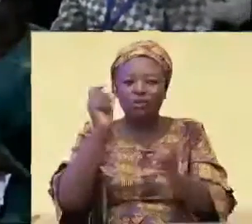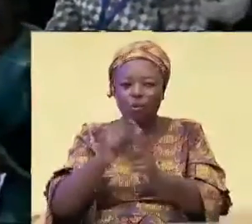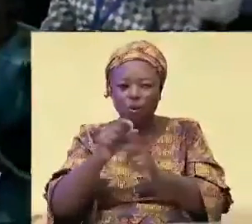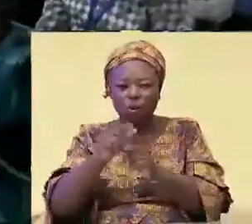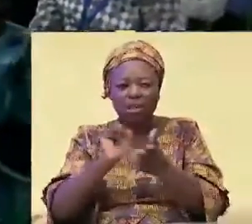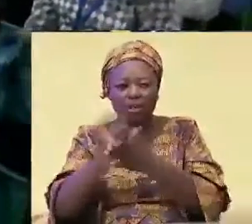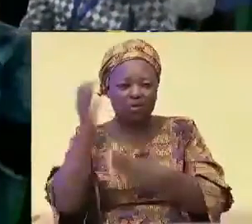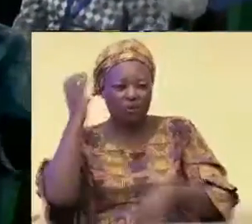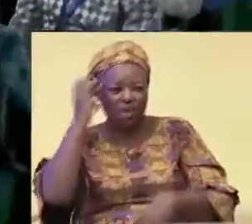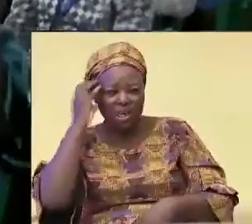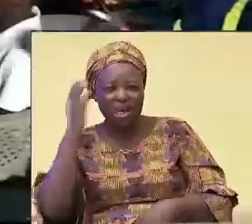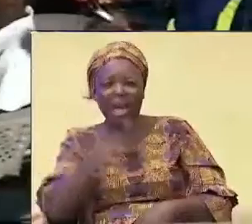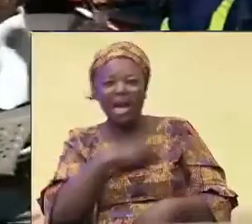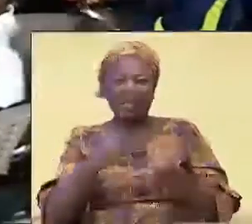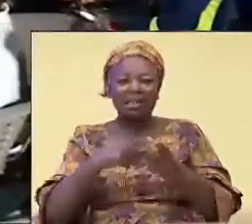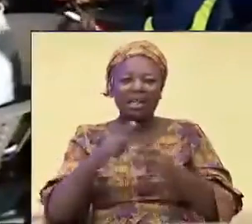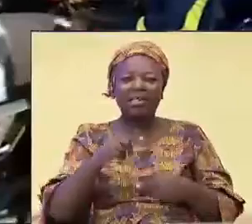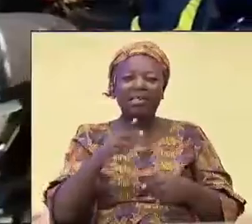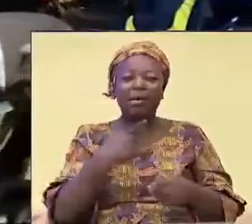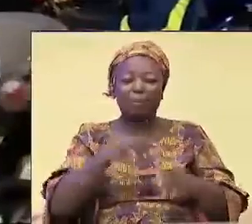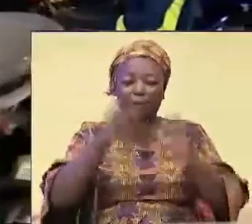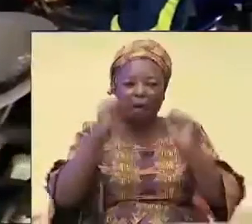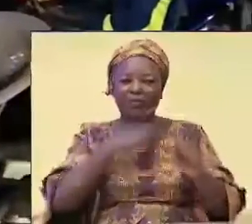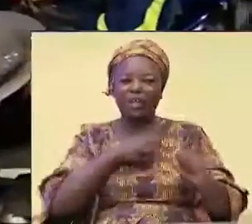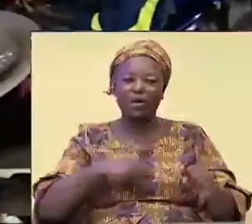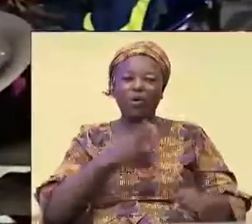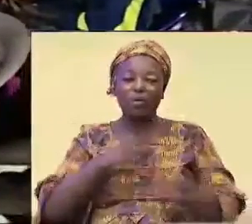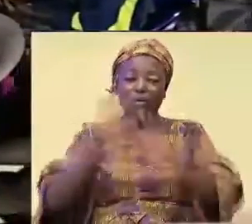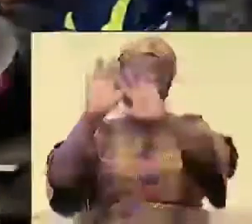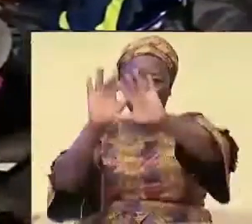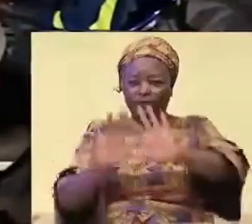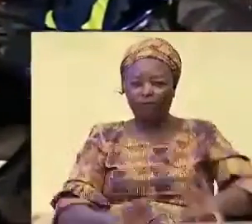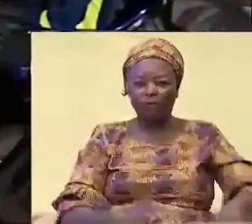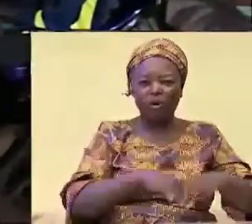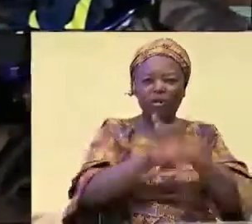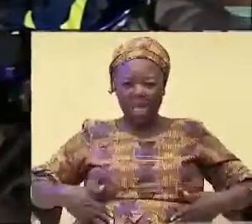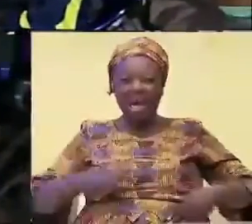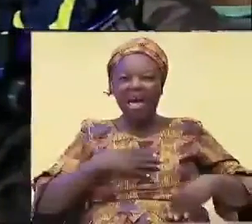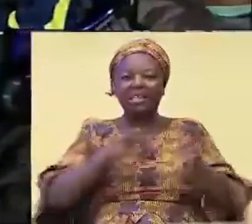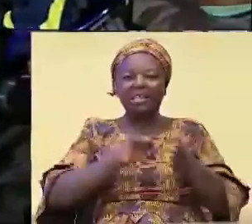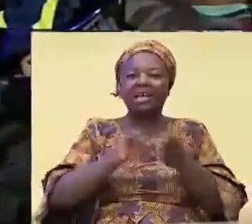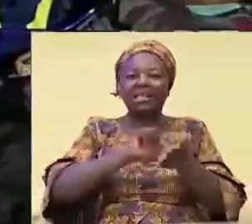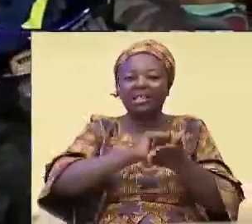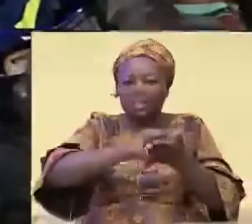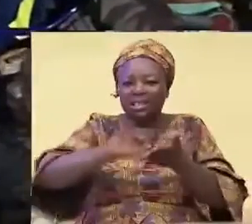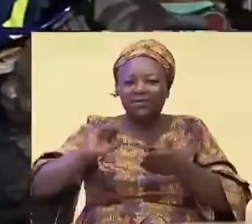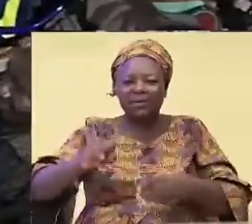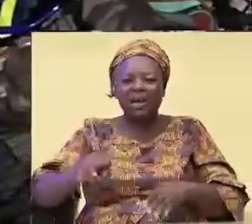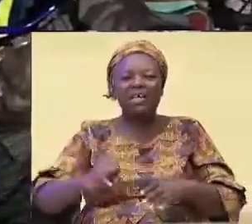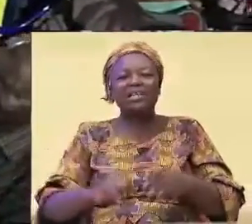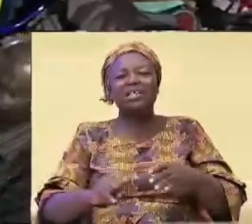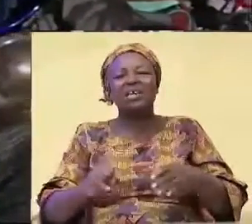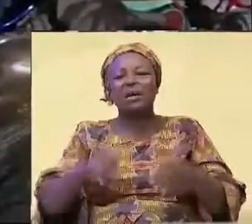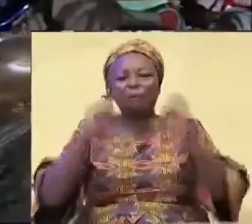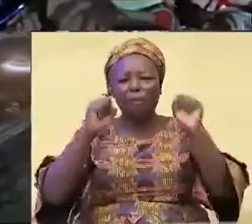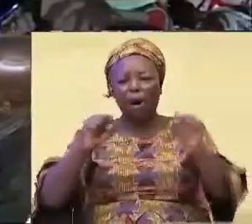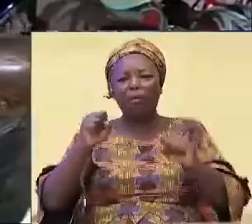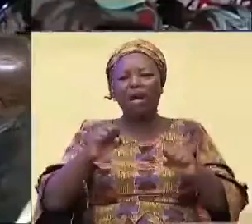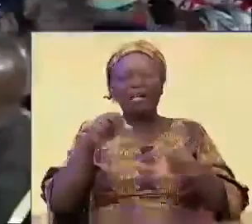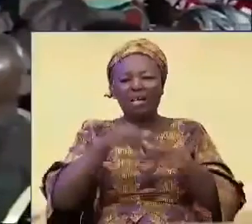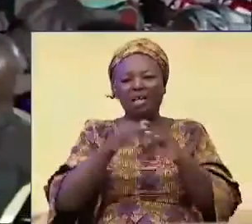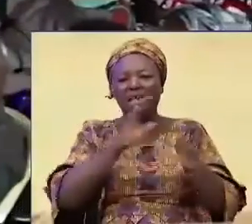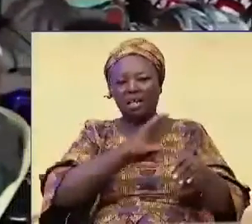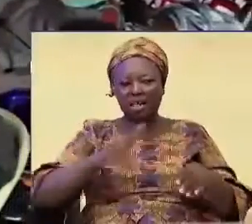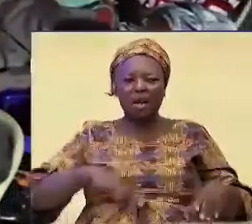your body. And the sanctifying virtue in Christ, as you touch him, will